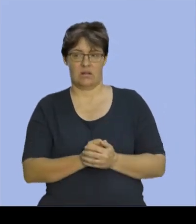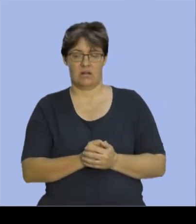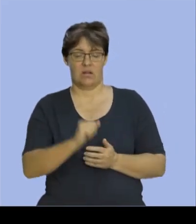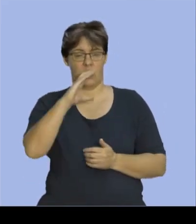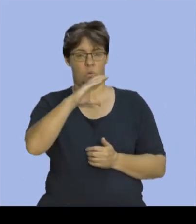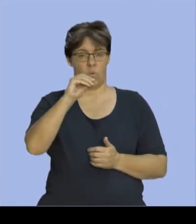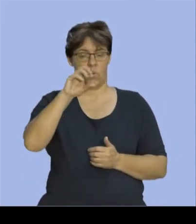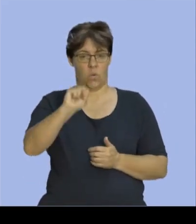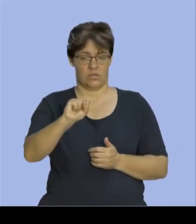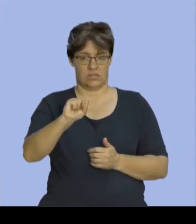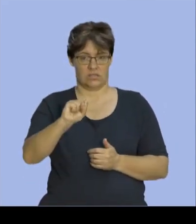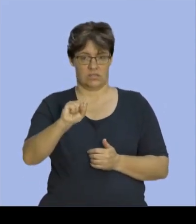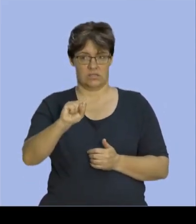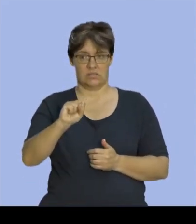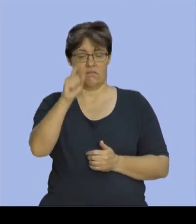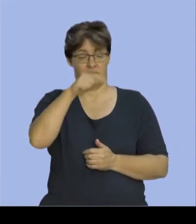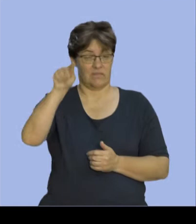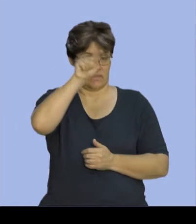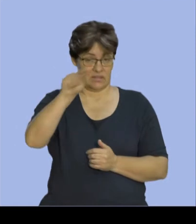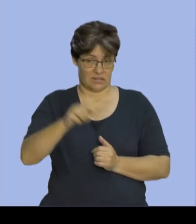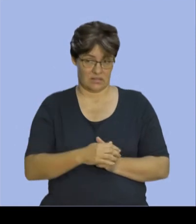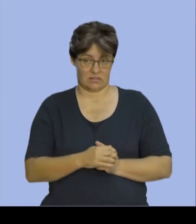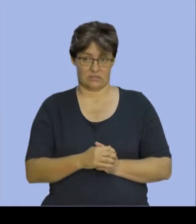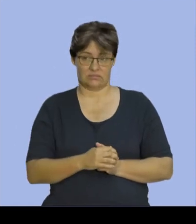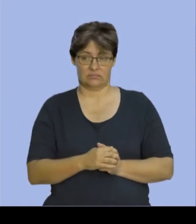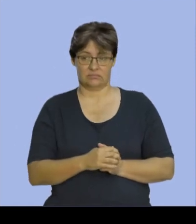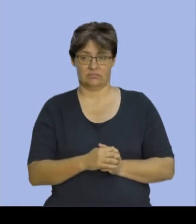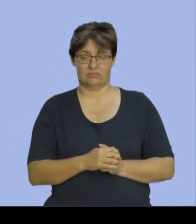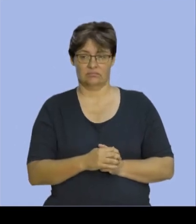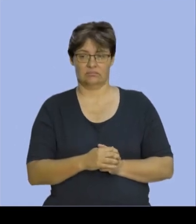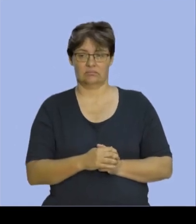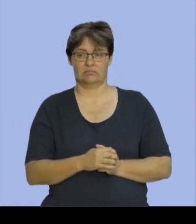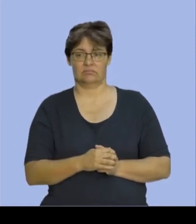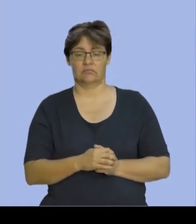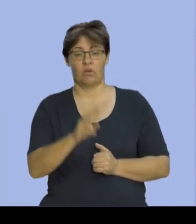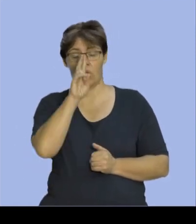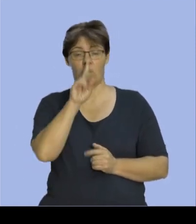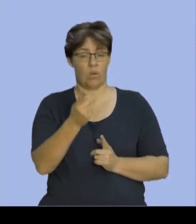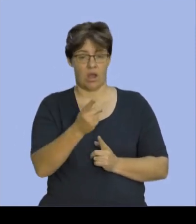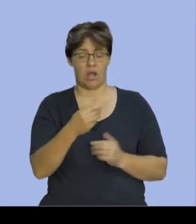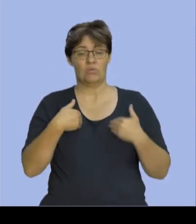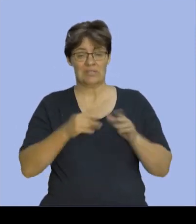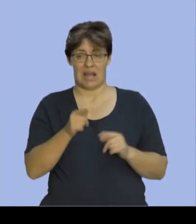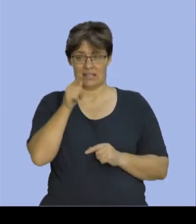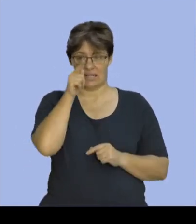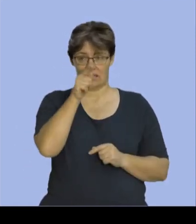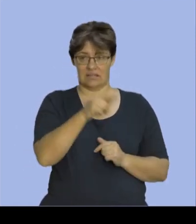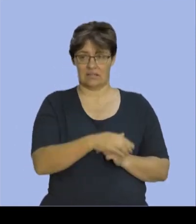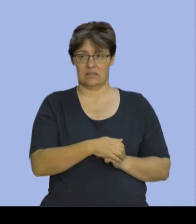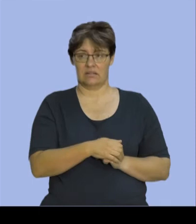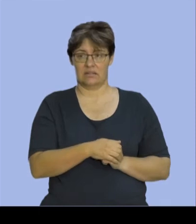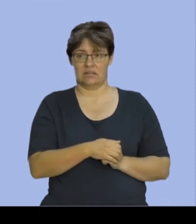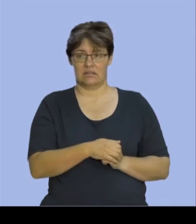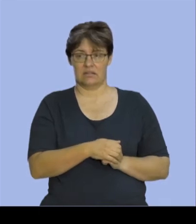to cos of theta, right? The graph of cos of theta will then start from this